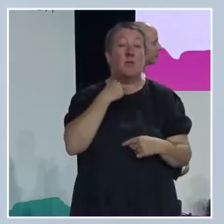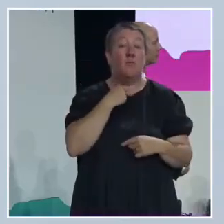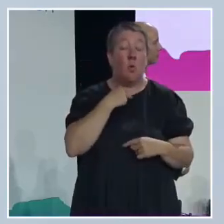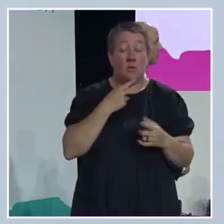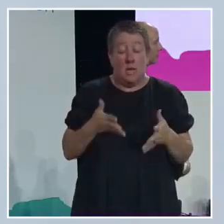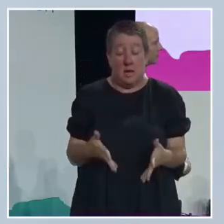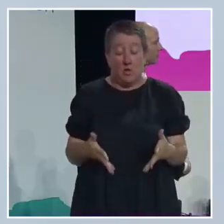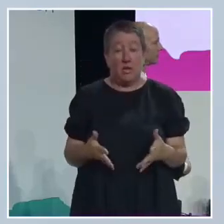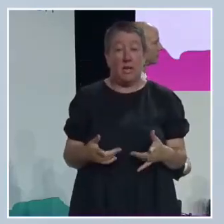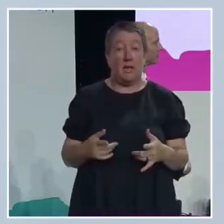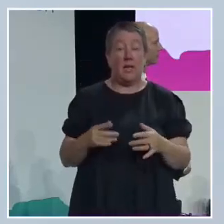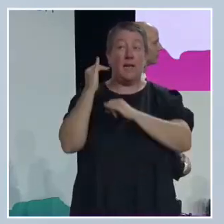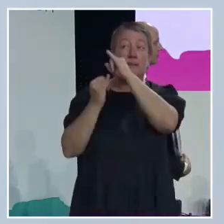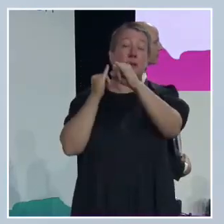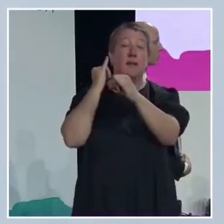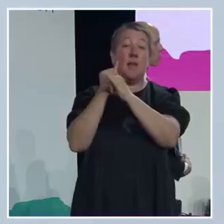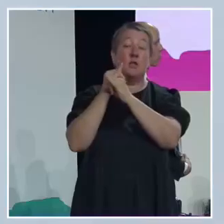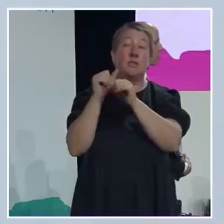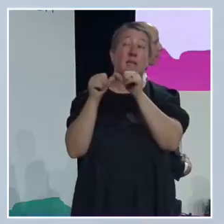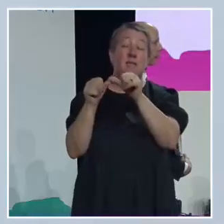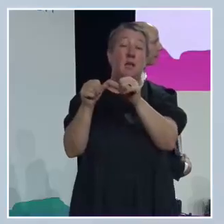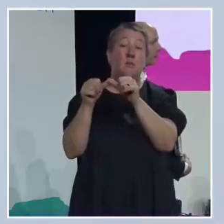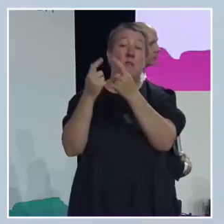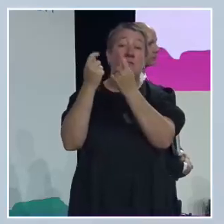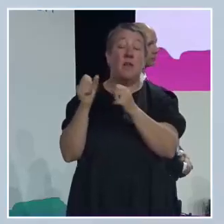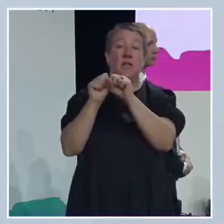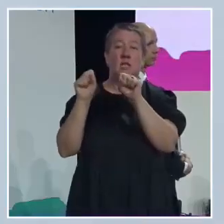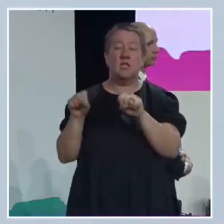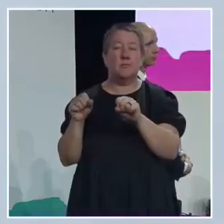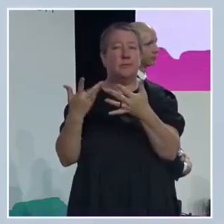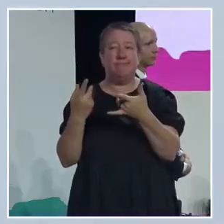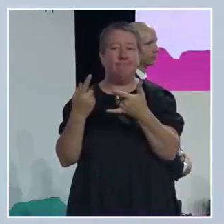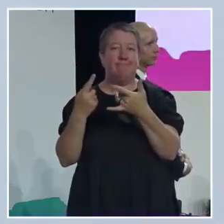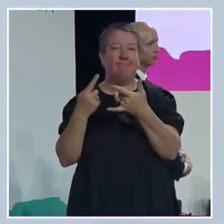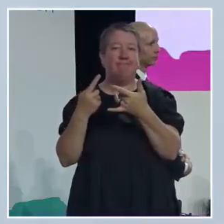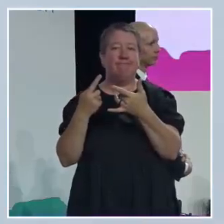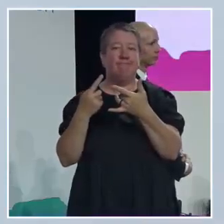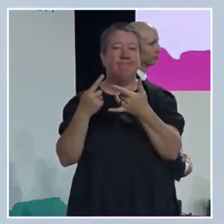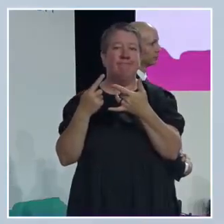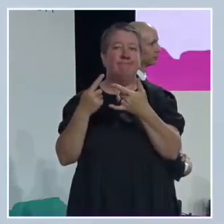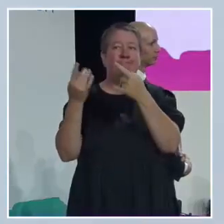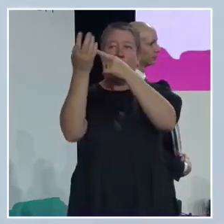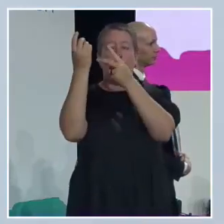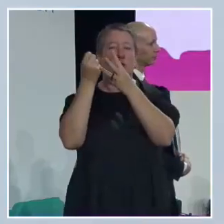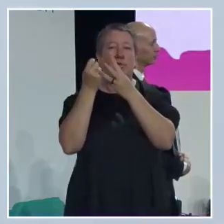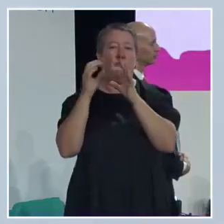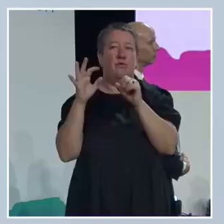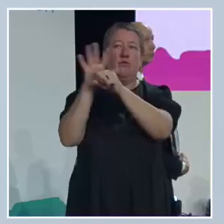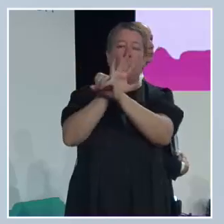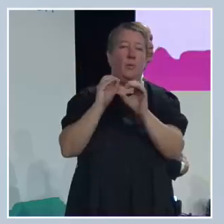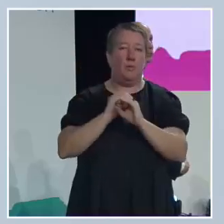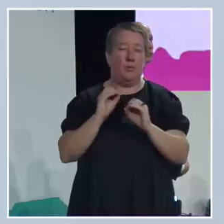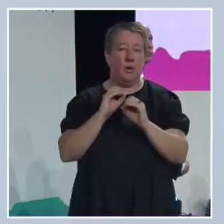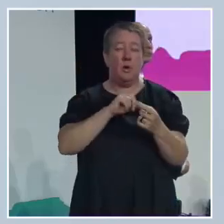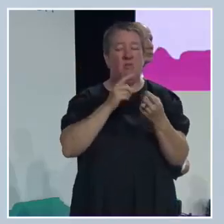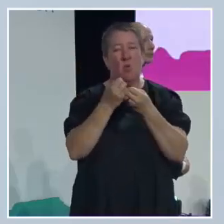international sustainable financing system has fallen short of adopting such approach for a couple of reasons. Number one, they tend